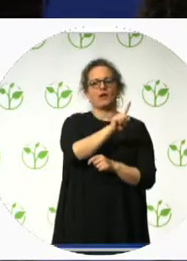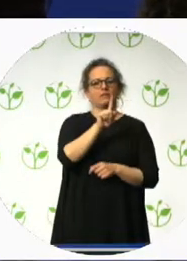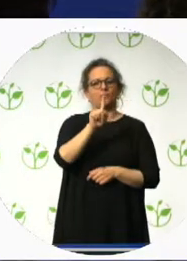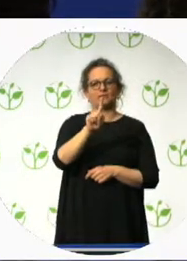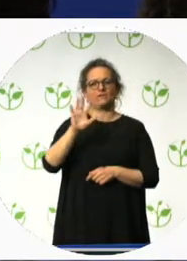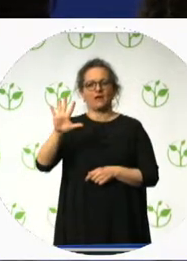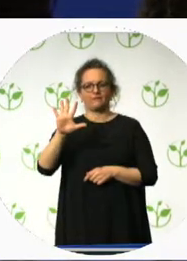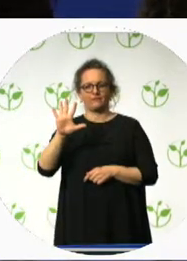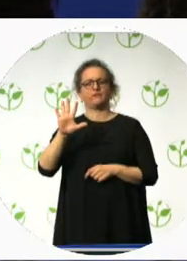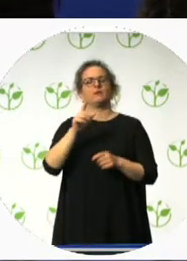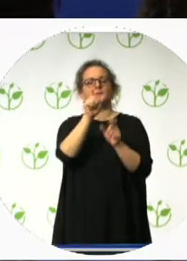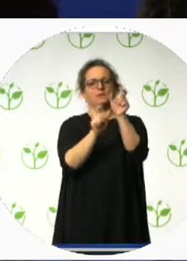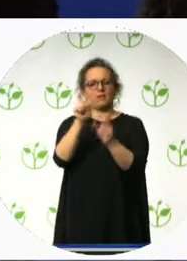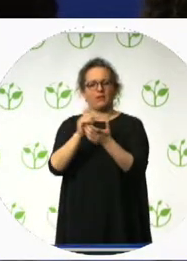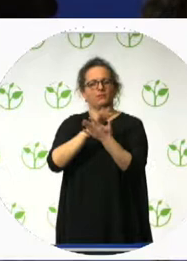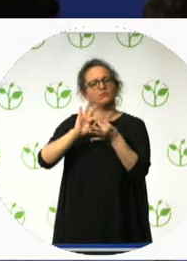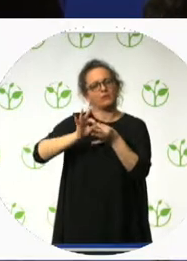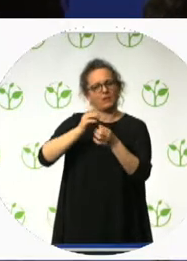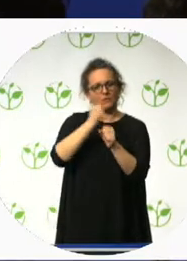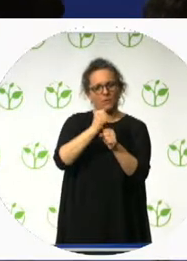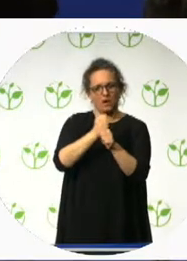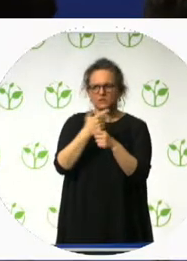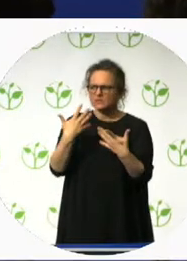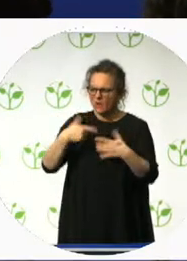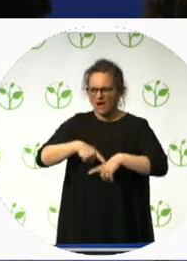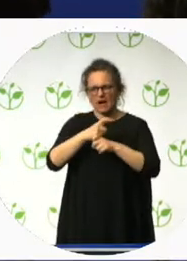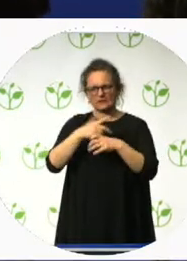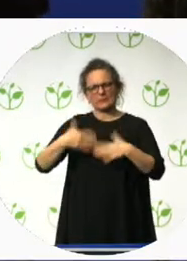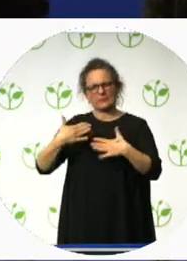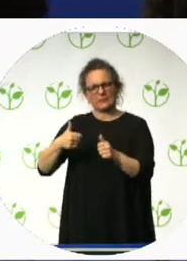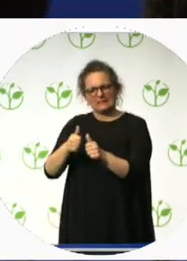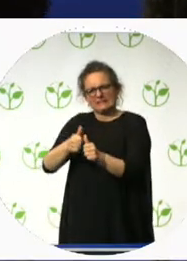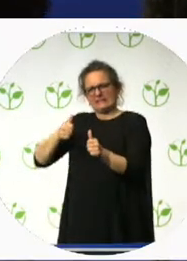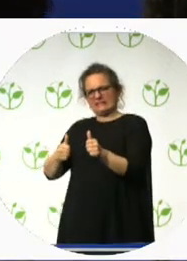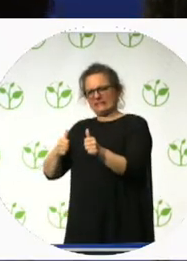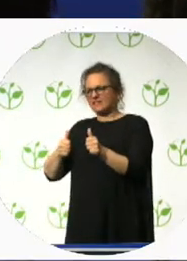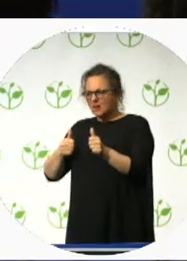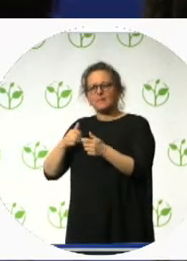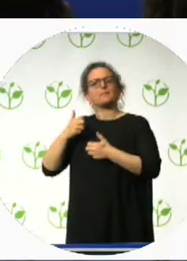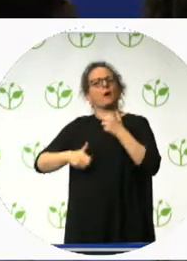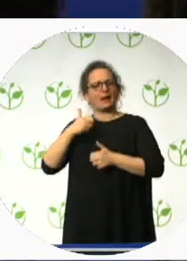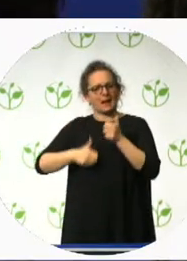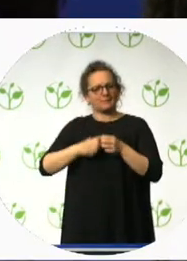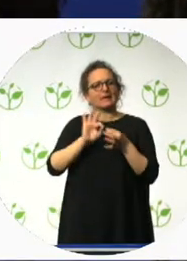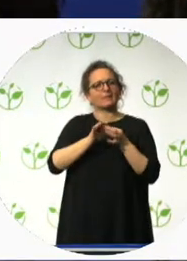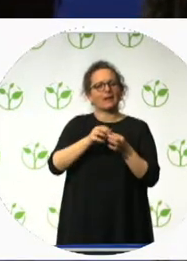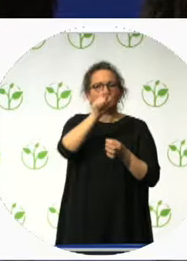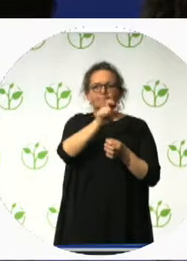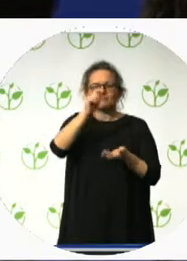interpretation then when we need interpretation. So, and only 60% of the interpreters work full-time.